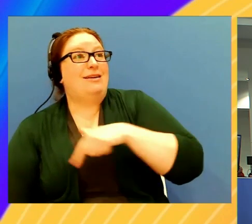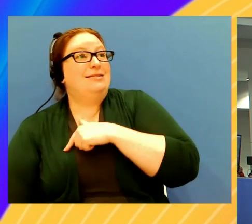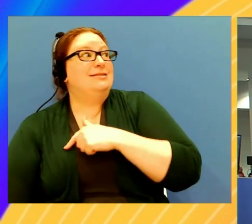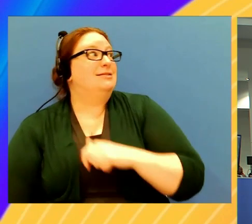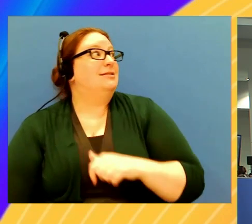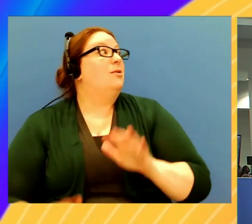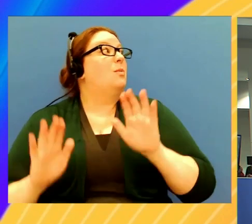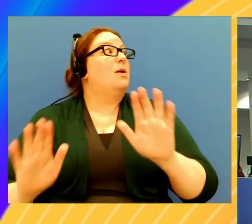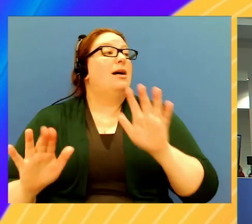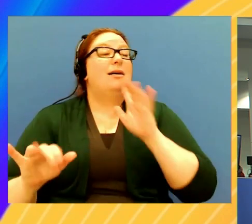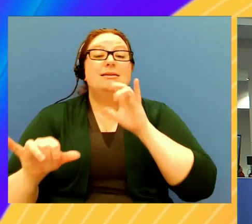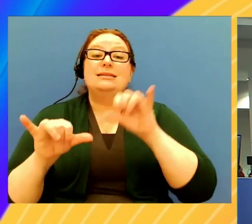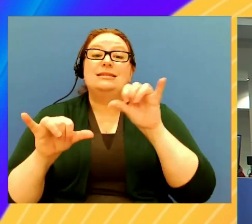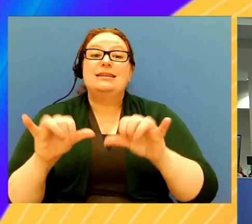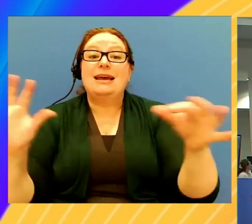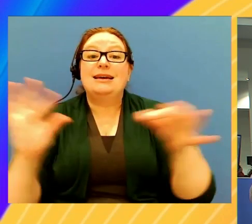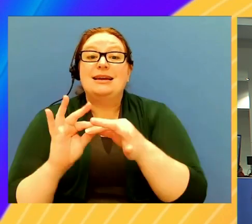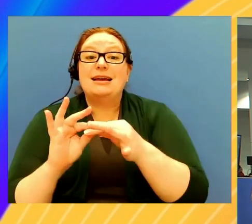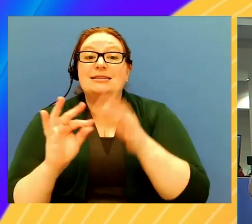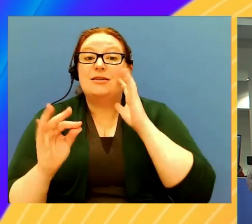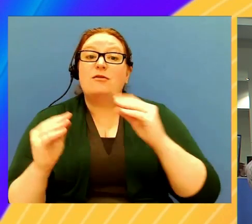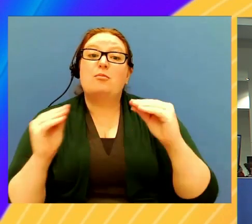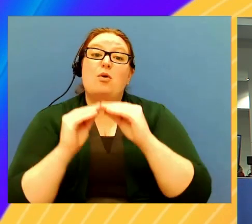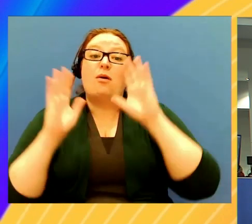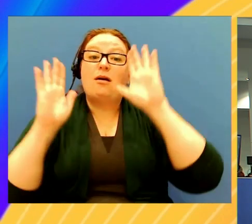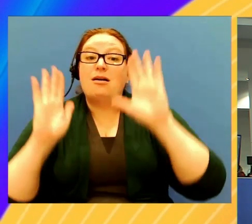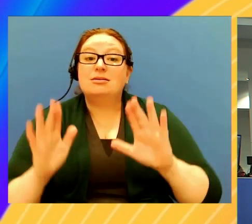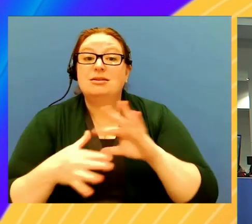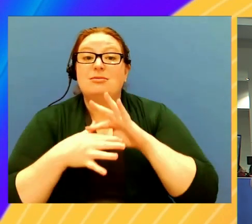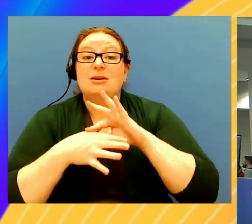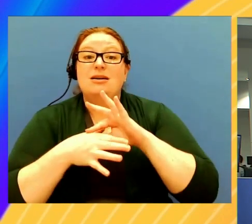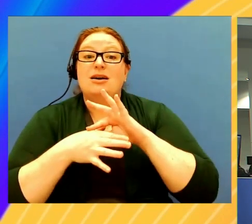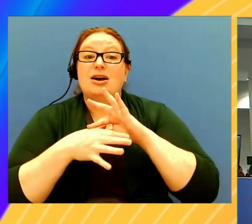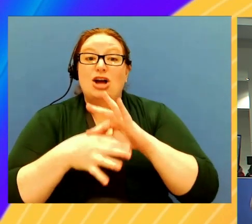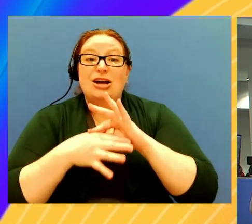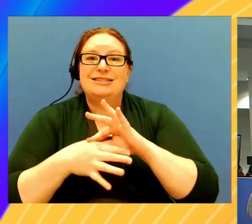folks, stay tuned because we got some more awesome content. Nick found his power button, so we're doing well.